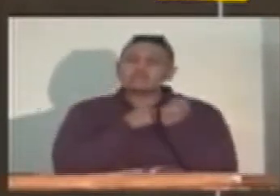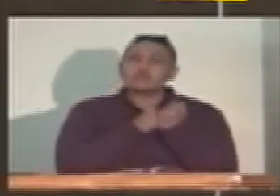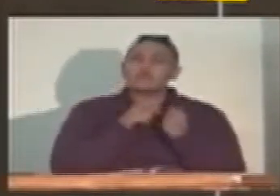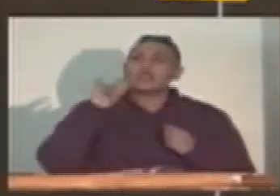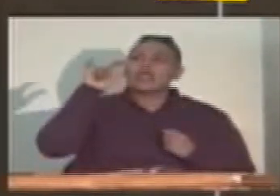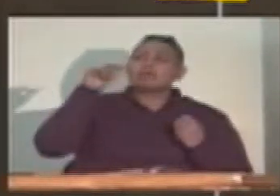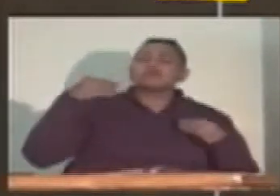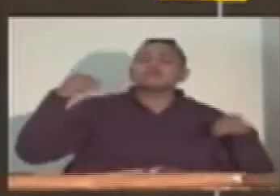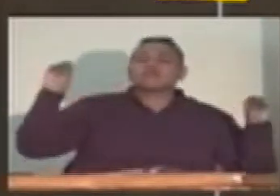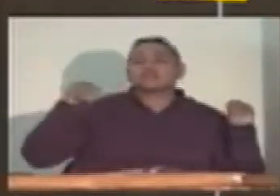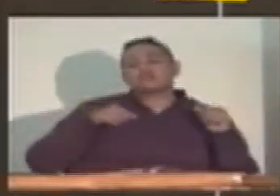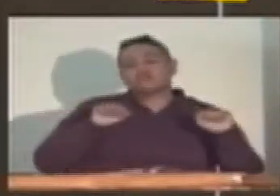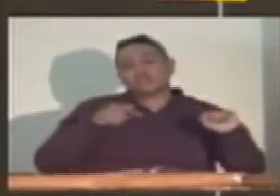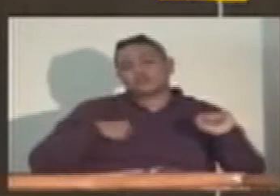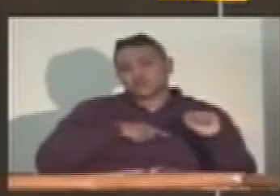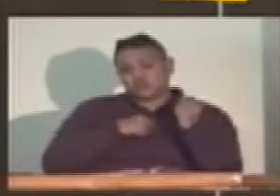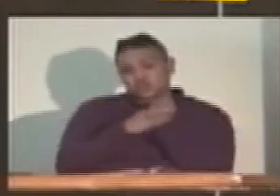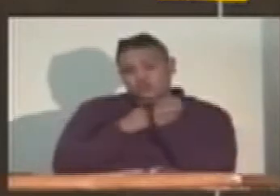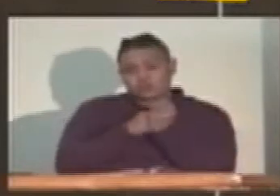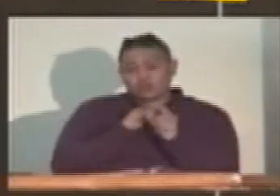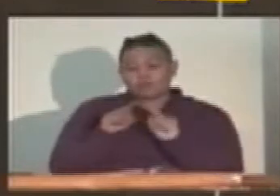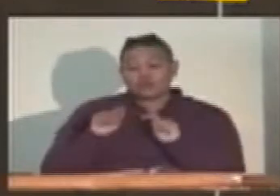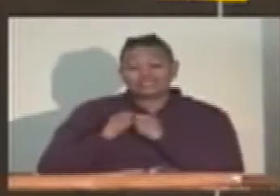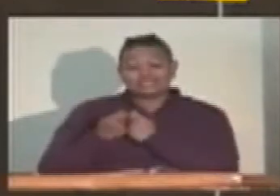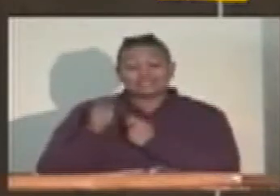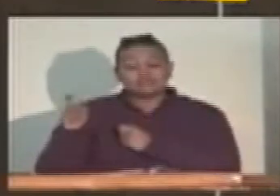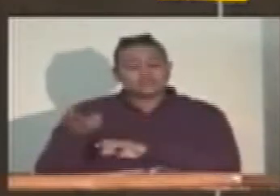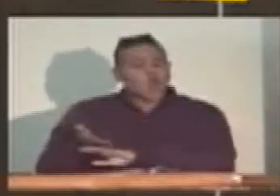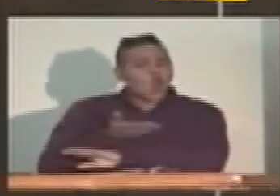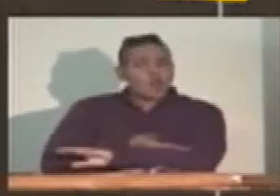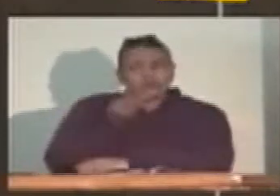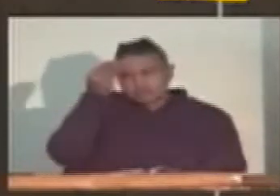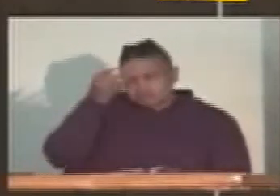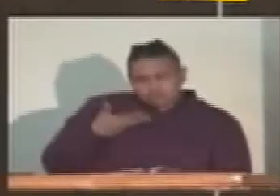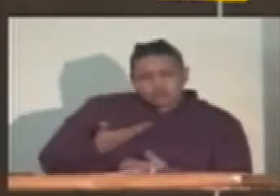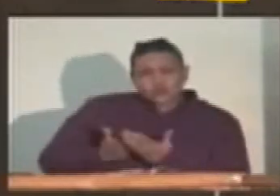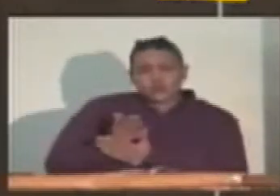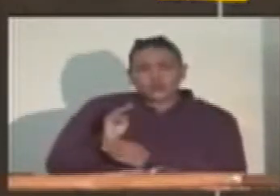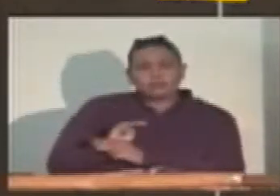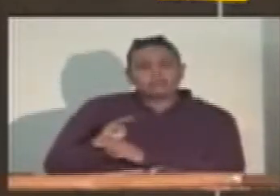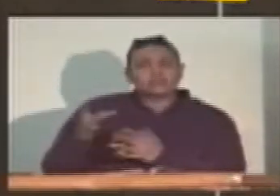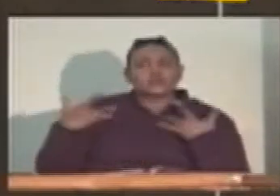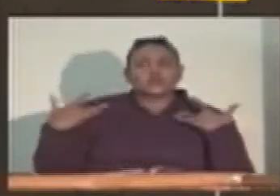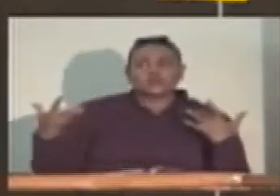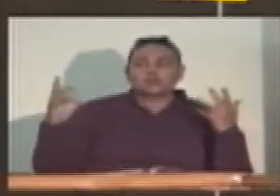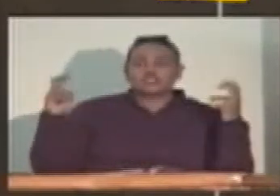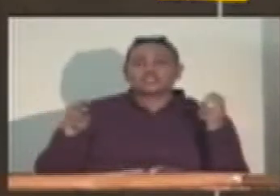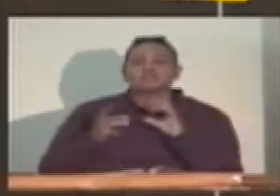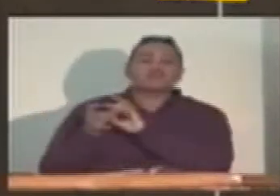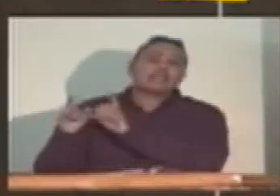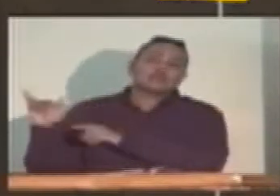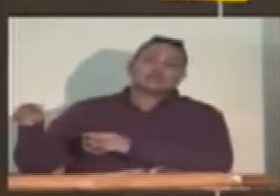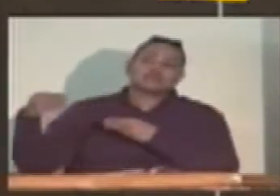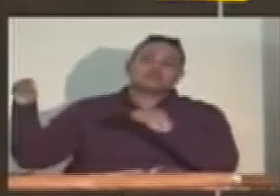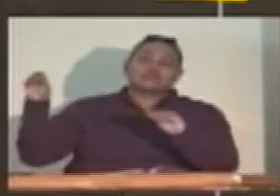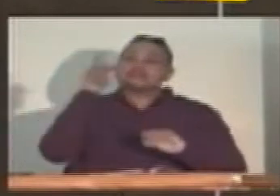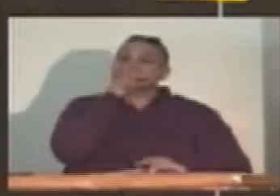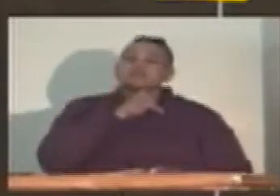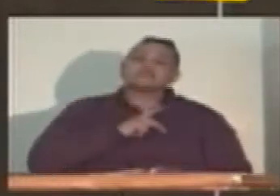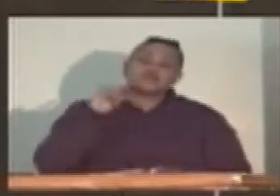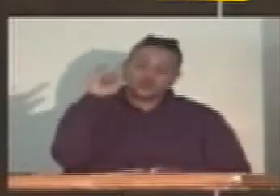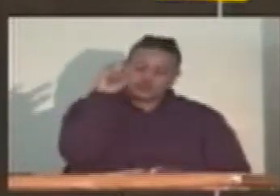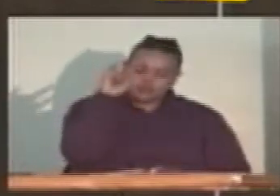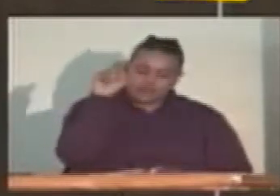airport divestment strategy, but enterprise team needs to update the country through the minister on the issues surrounding the divestment